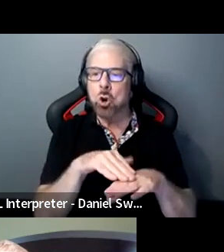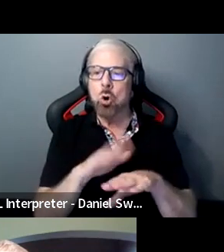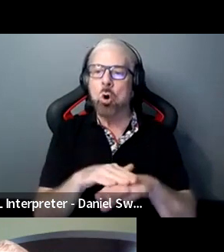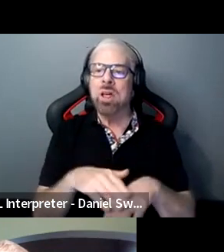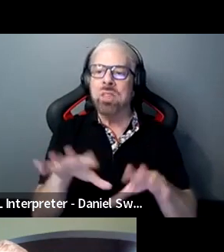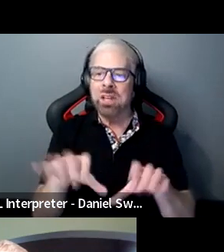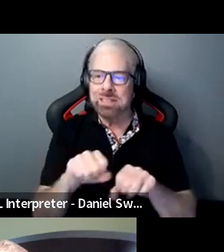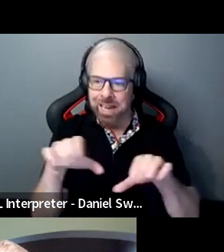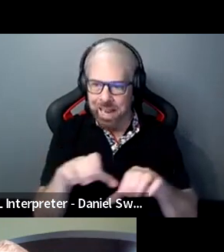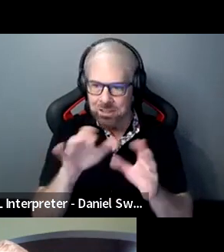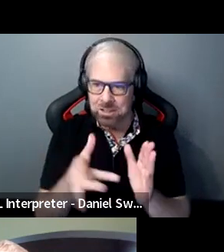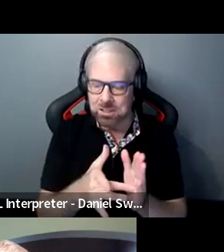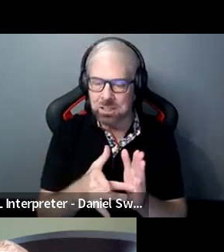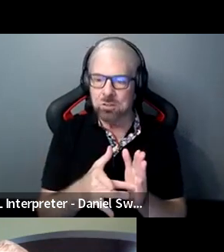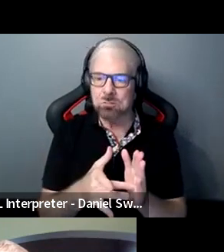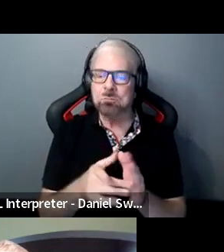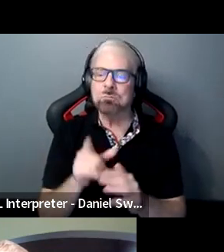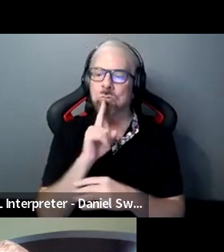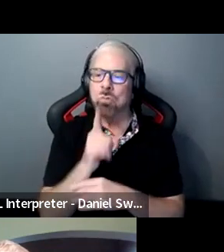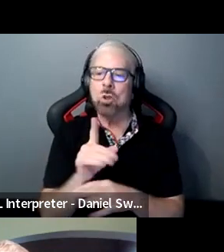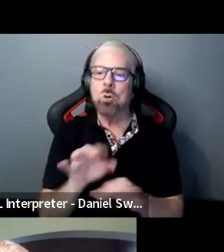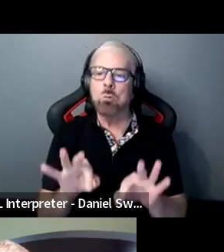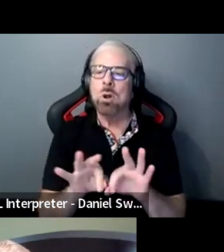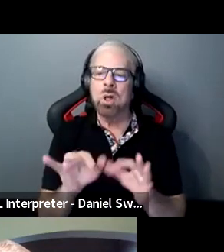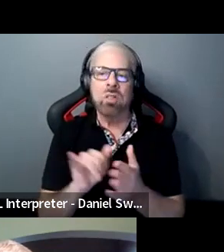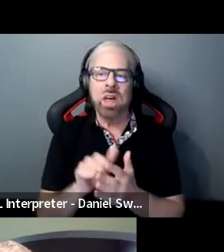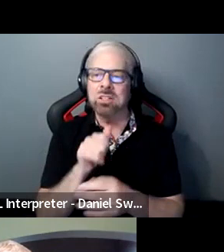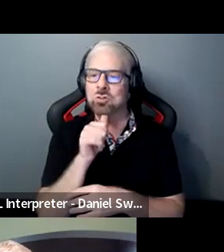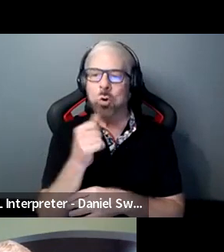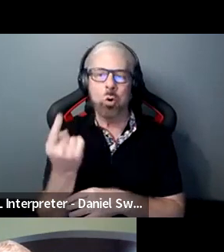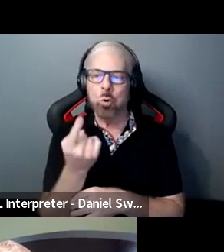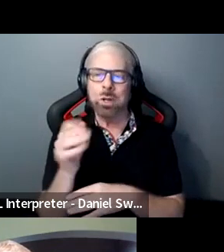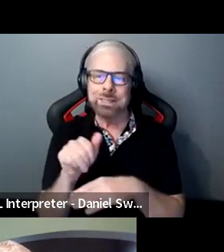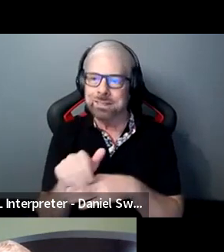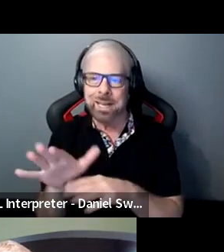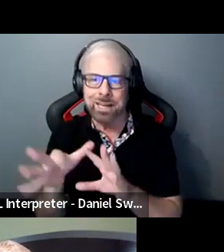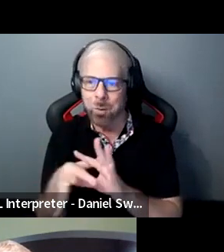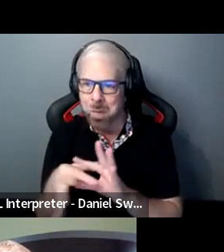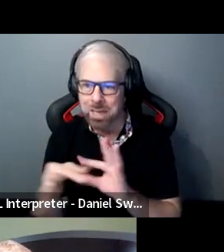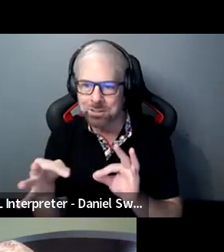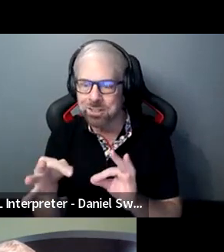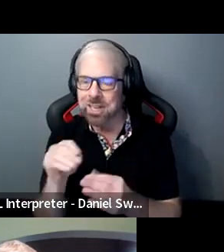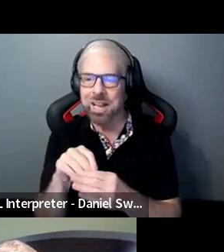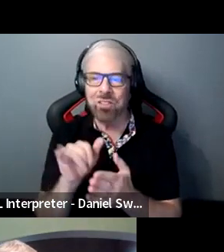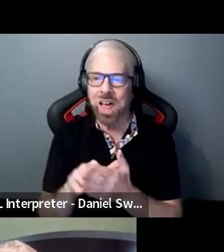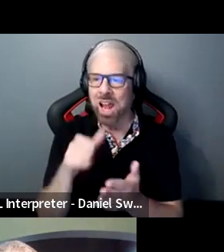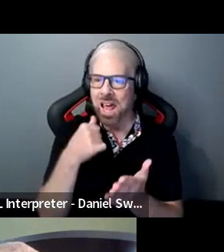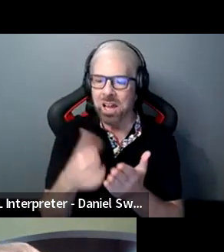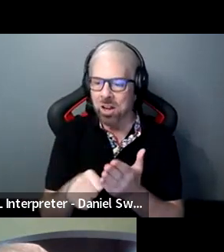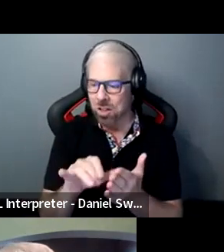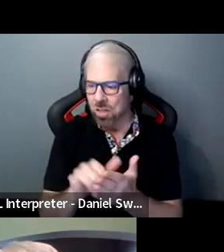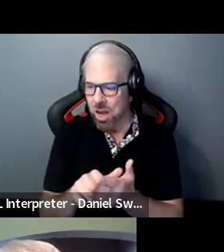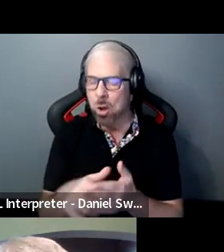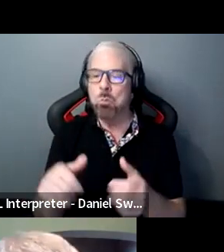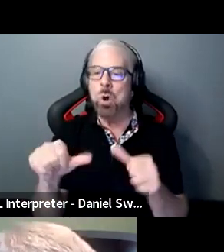but it's really important that you don't just send the message that's in that letter that I put up.